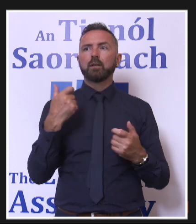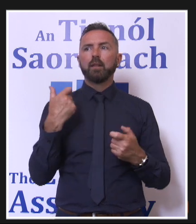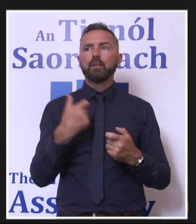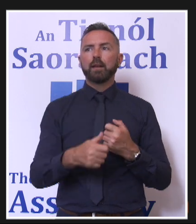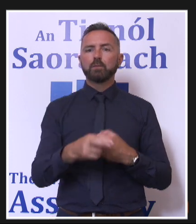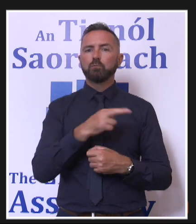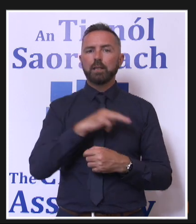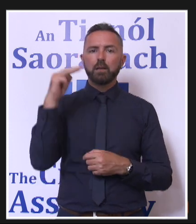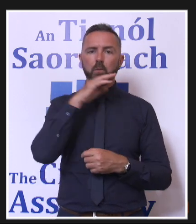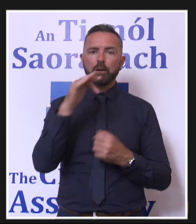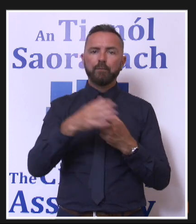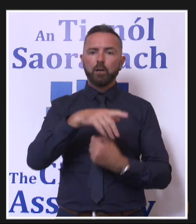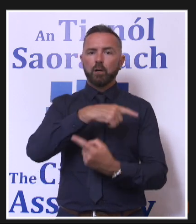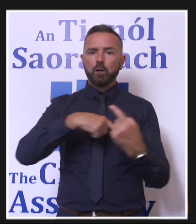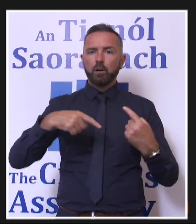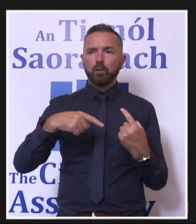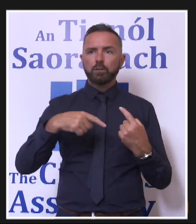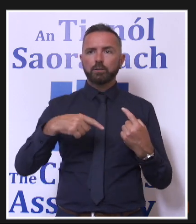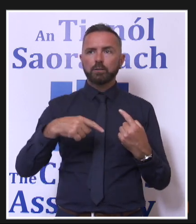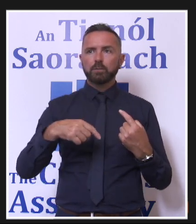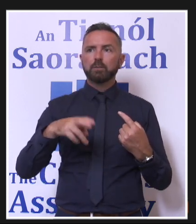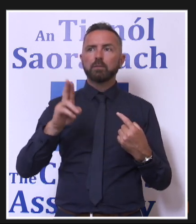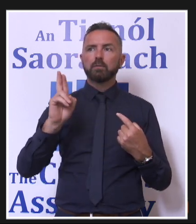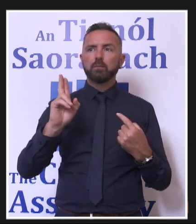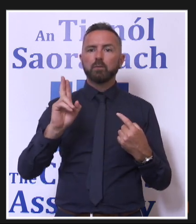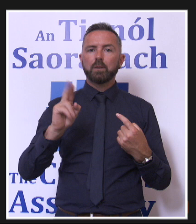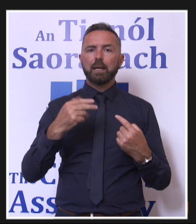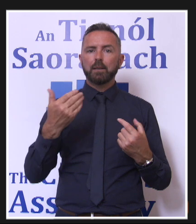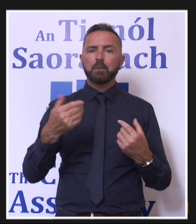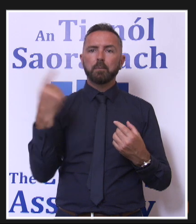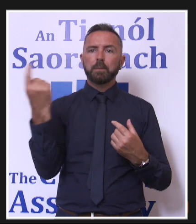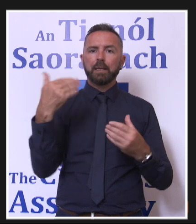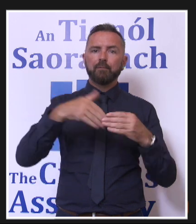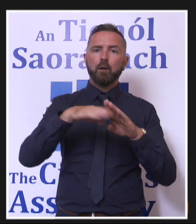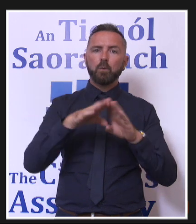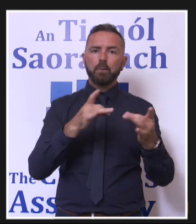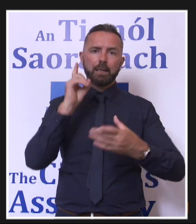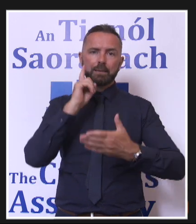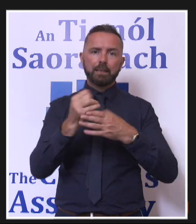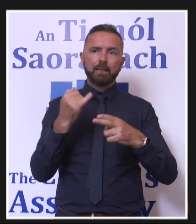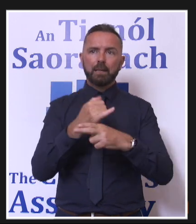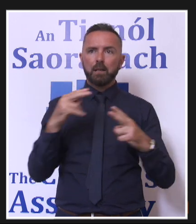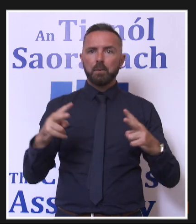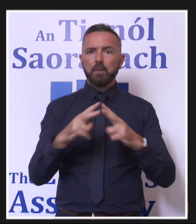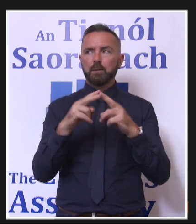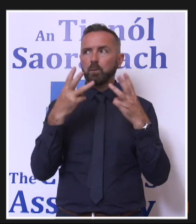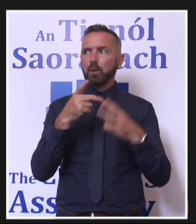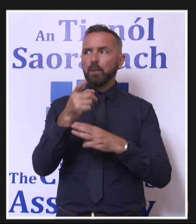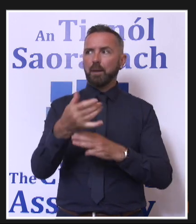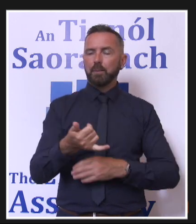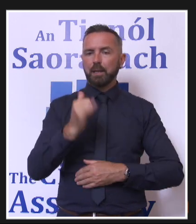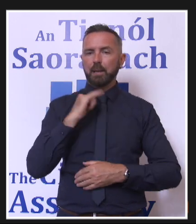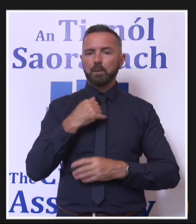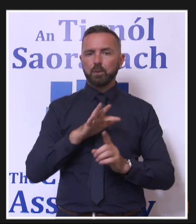is really important for us is that they can be part of the decision making in Paris. So we wanted them to be able to